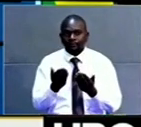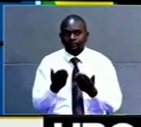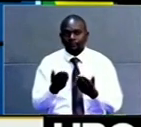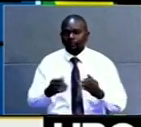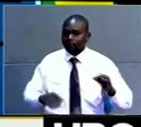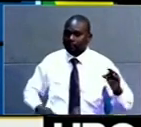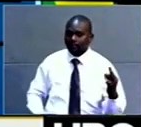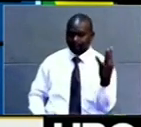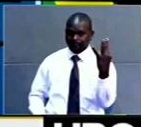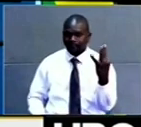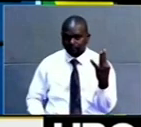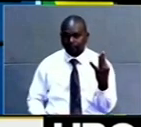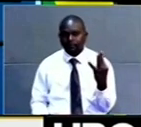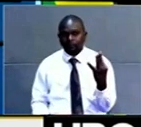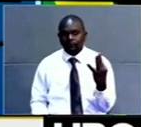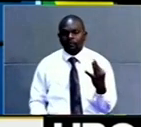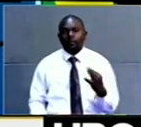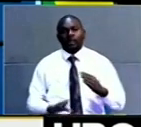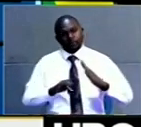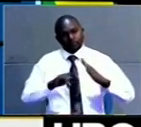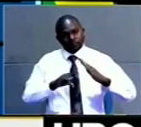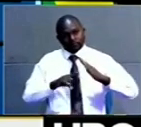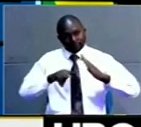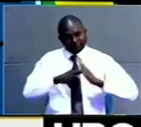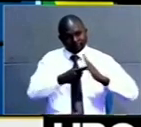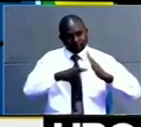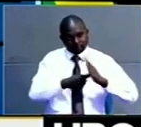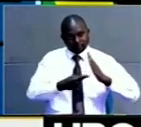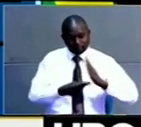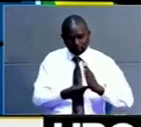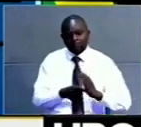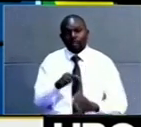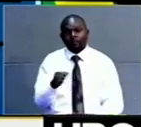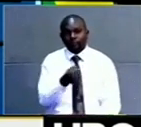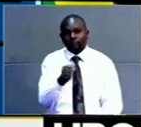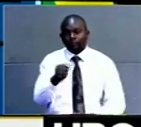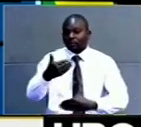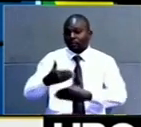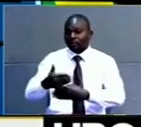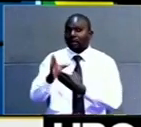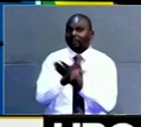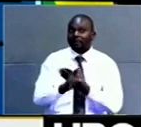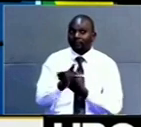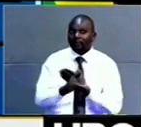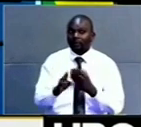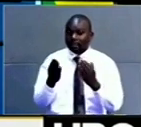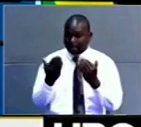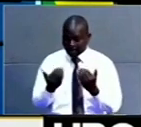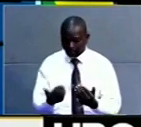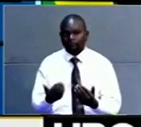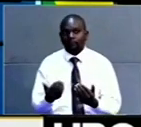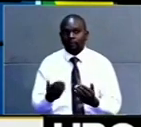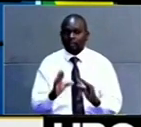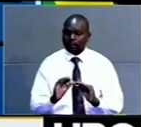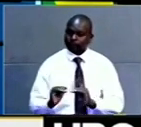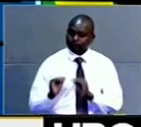Number three, restrictions on the movements on the border districts are hereby